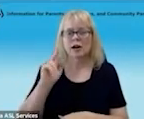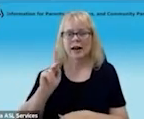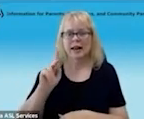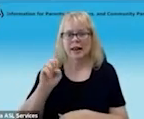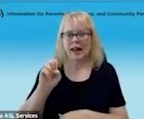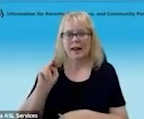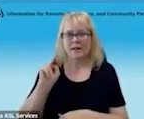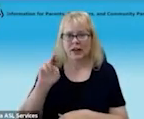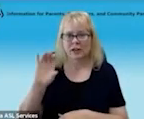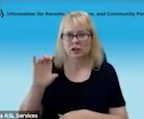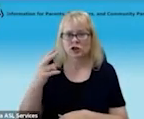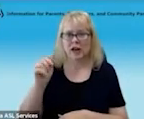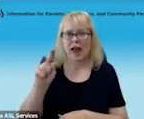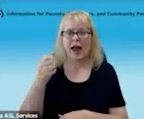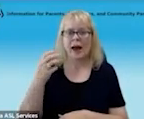Next slide.